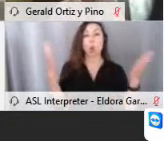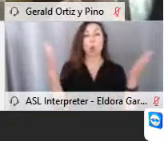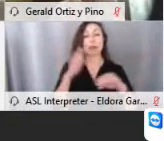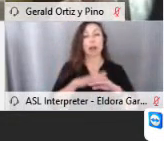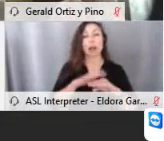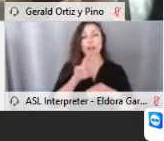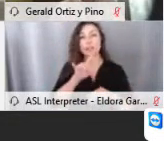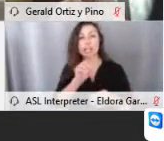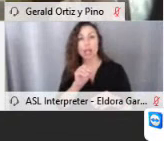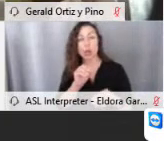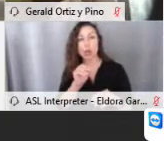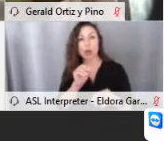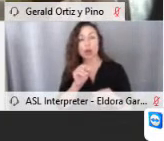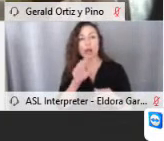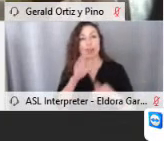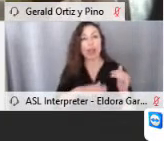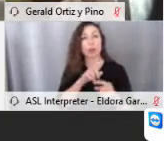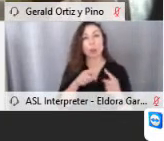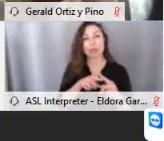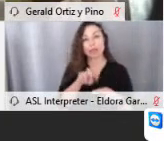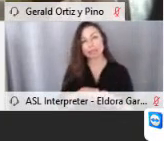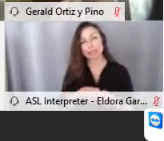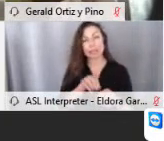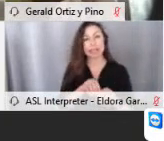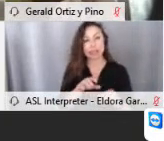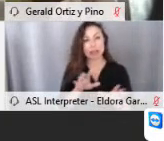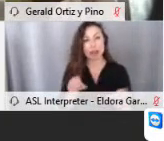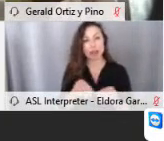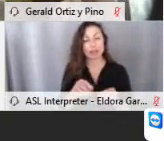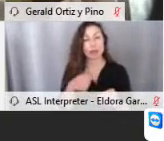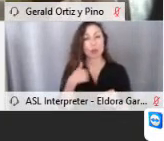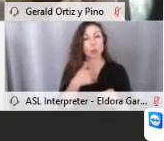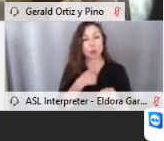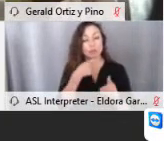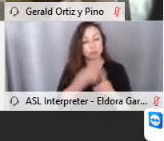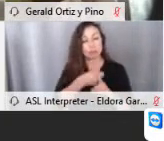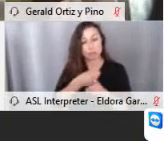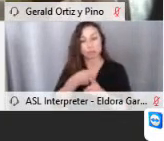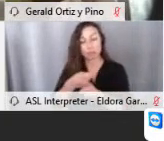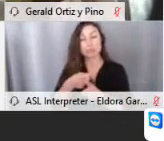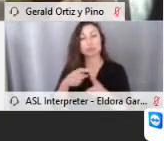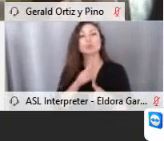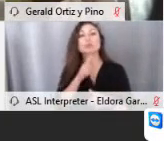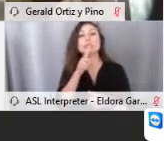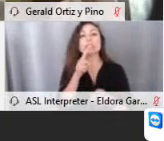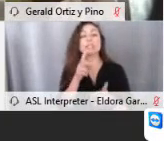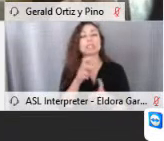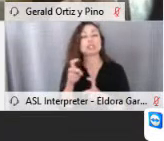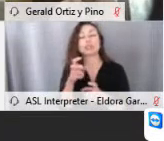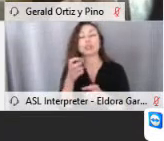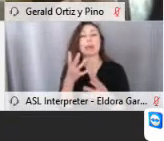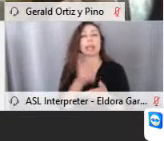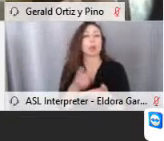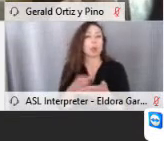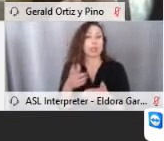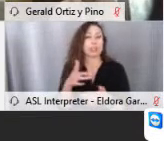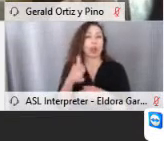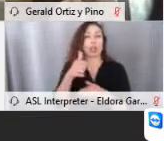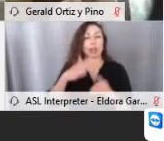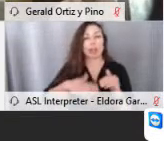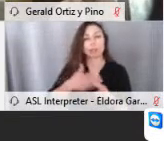video visit than they do when they're sitting in your office. We're getting to the real issues with people weeks earlier than we used to.